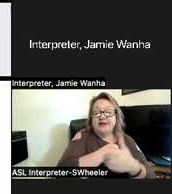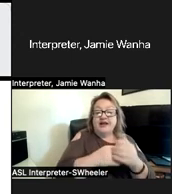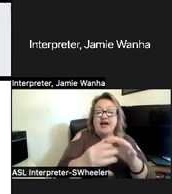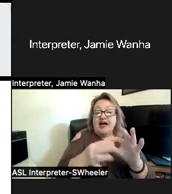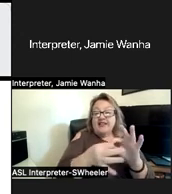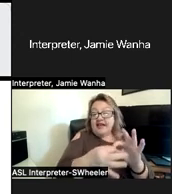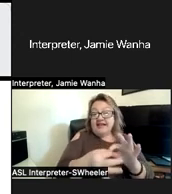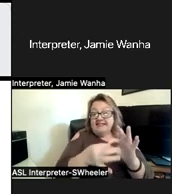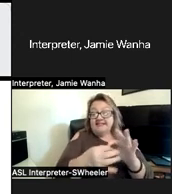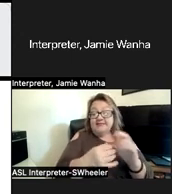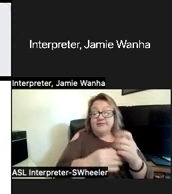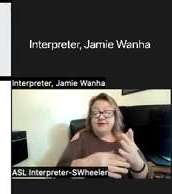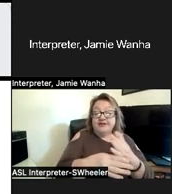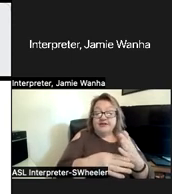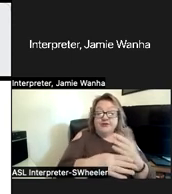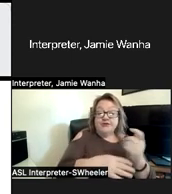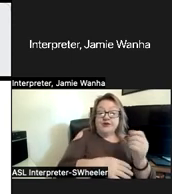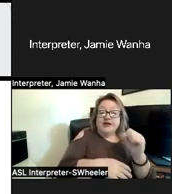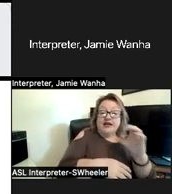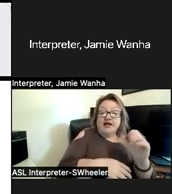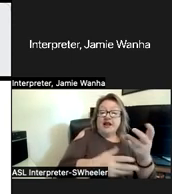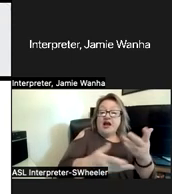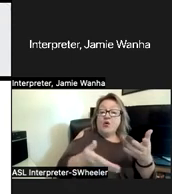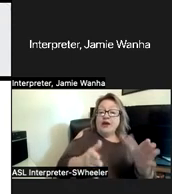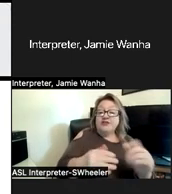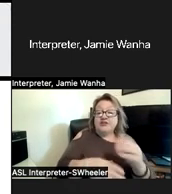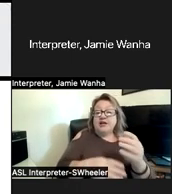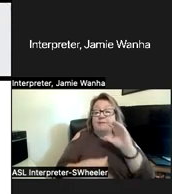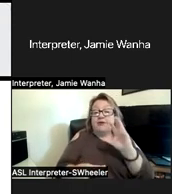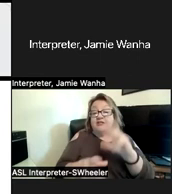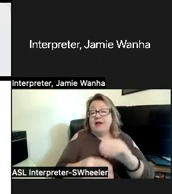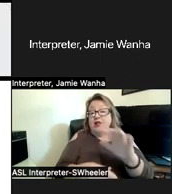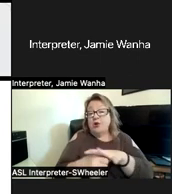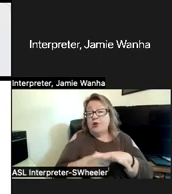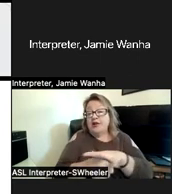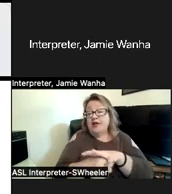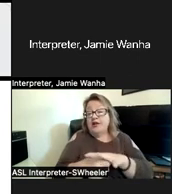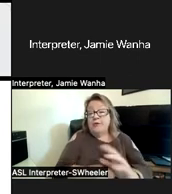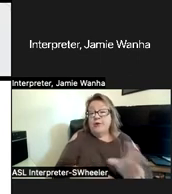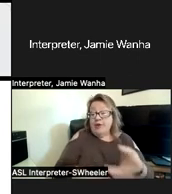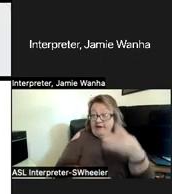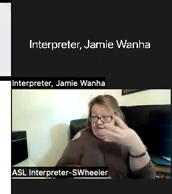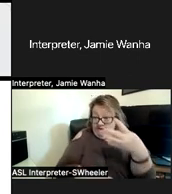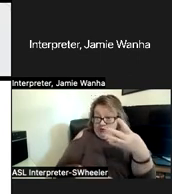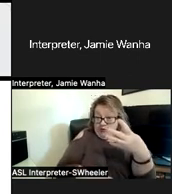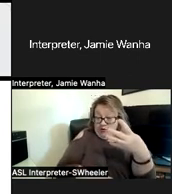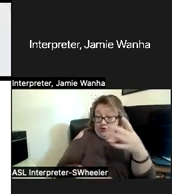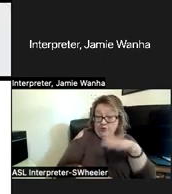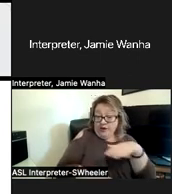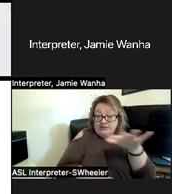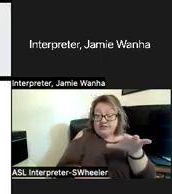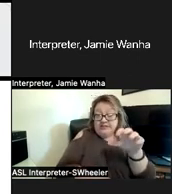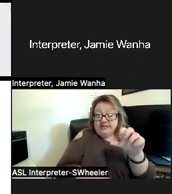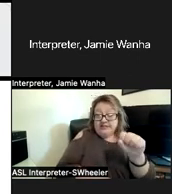SoCal chairs for ways that you can participate locally. So we do have four regions. San Diego County